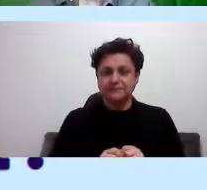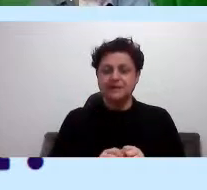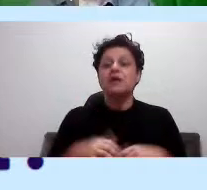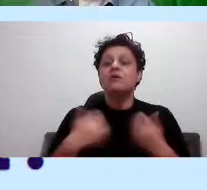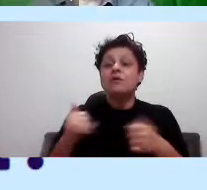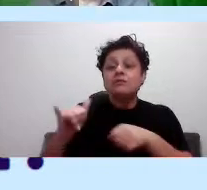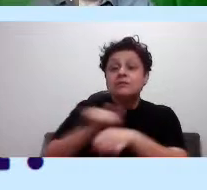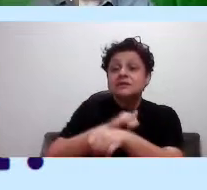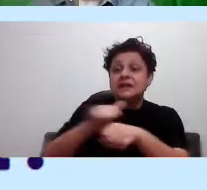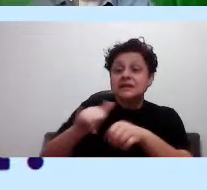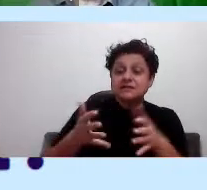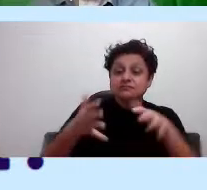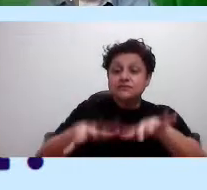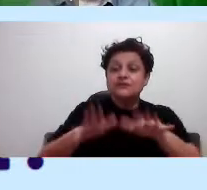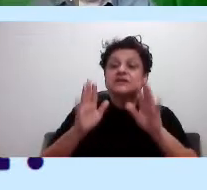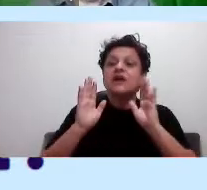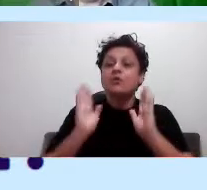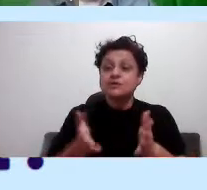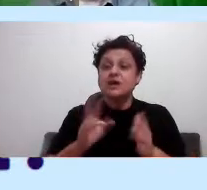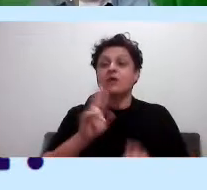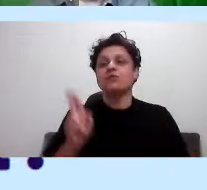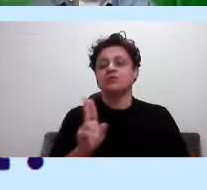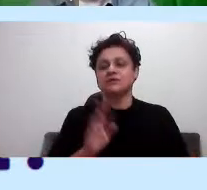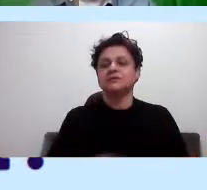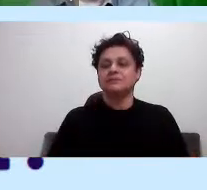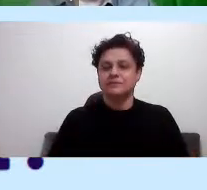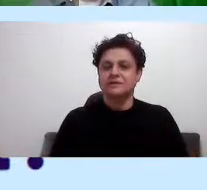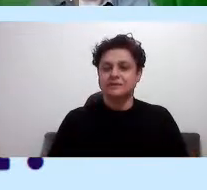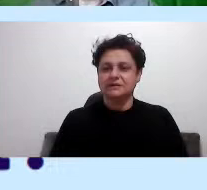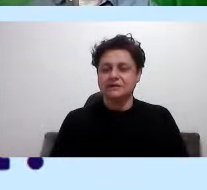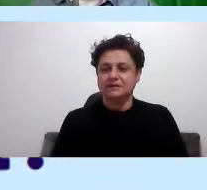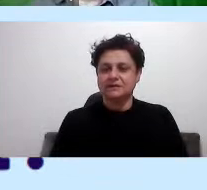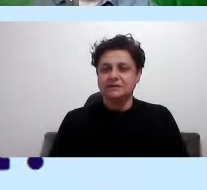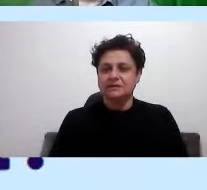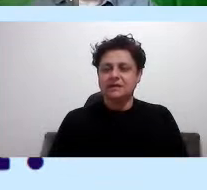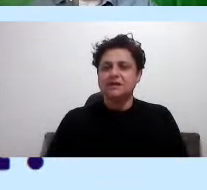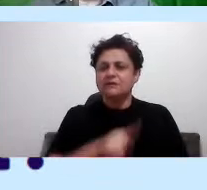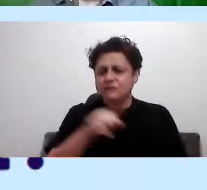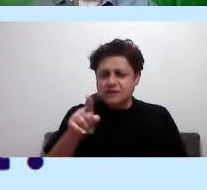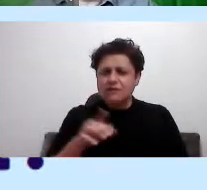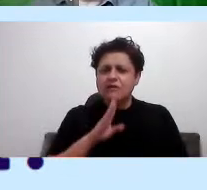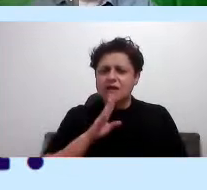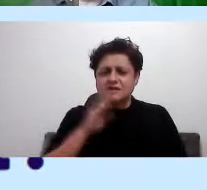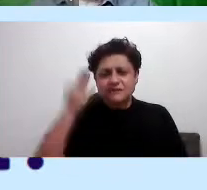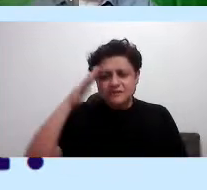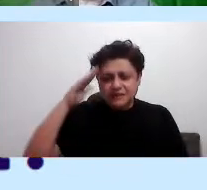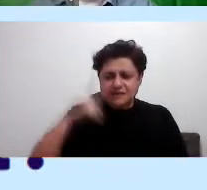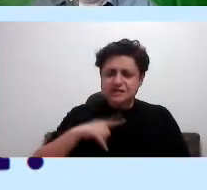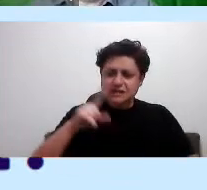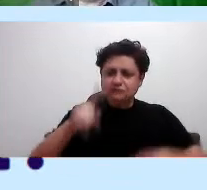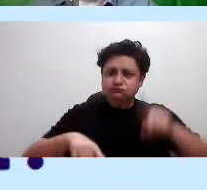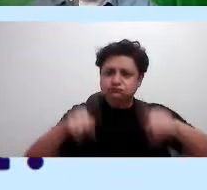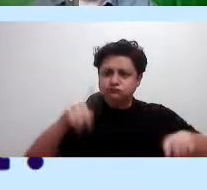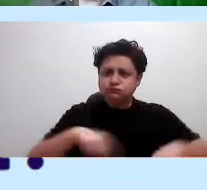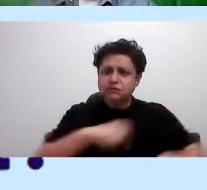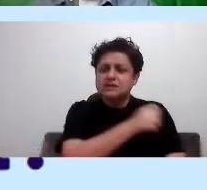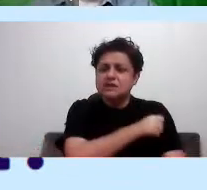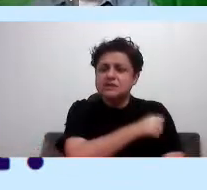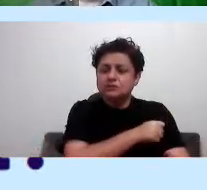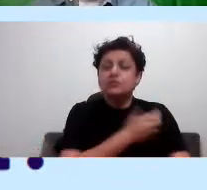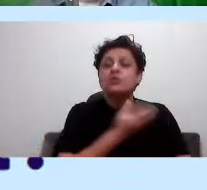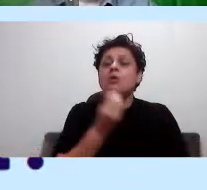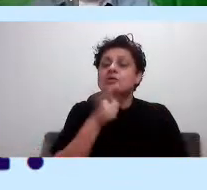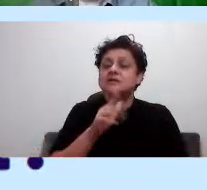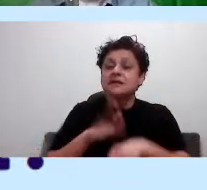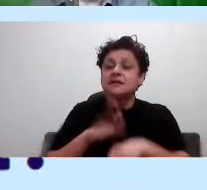with? And how do you differentiate in your classroom? If not, what do you think you may need to change? Think about the